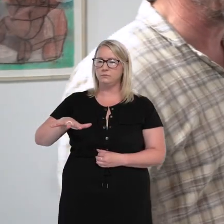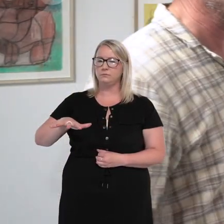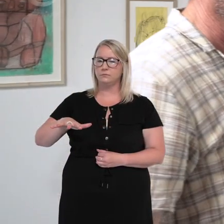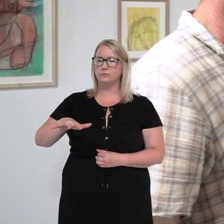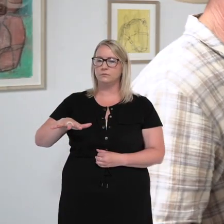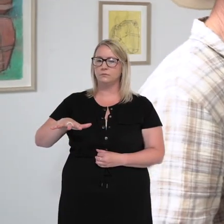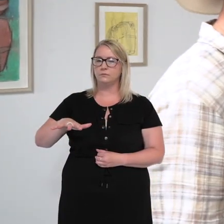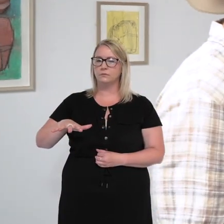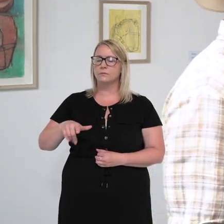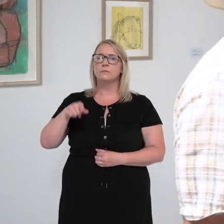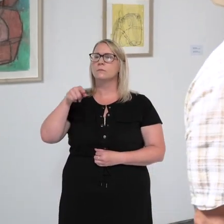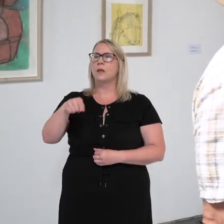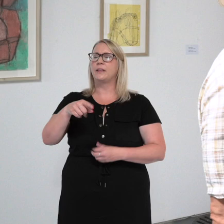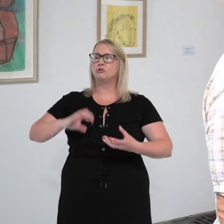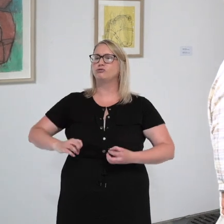in timeline